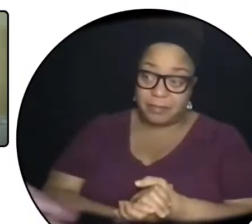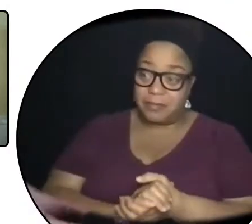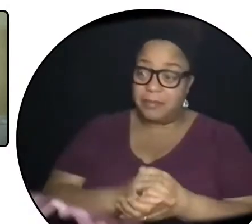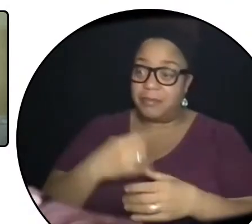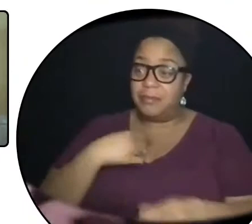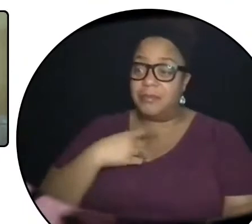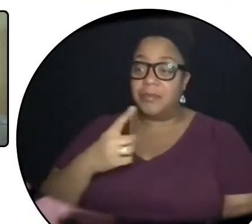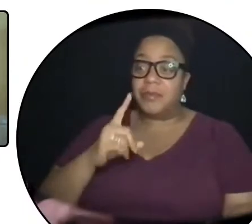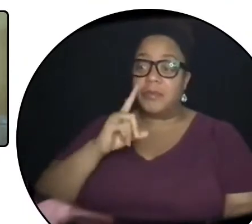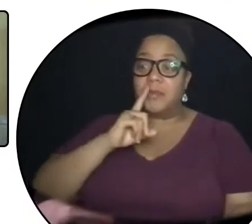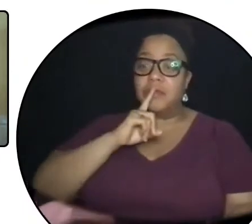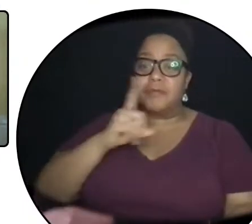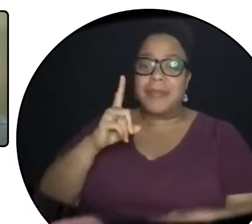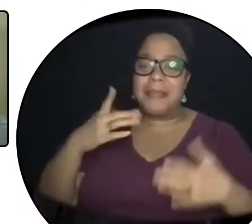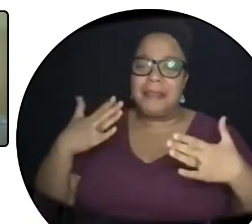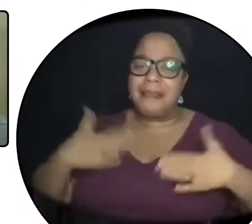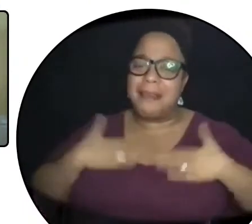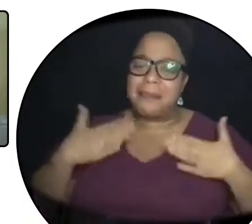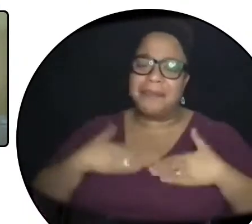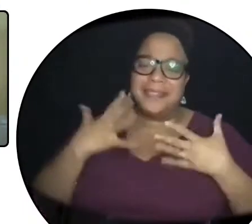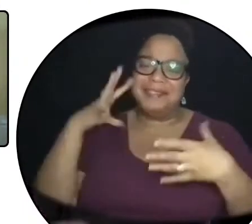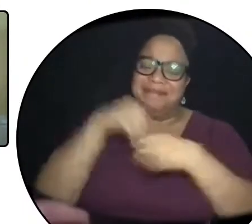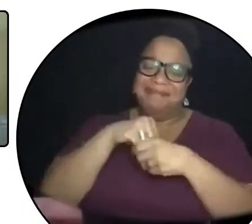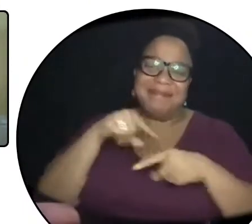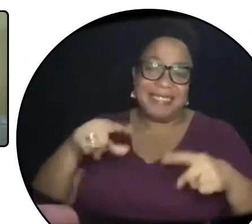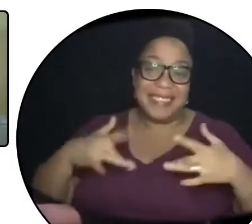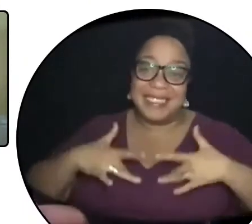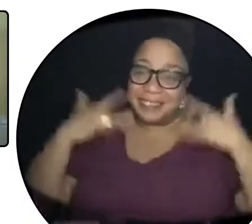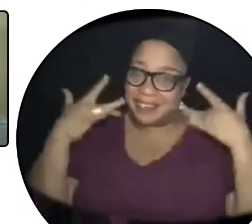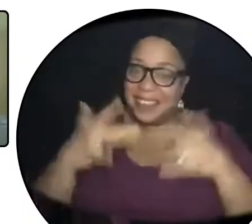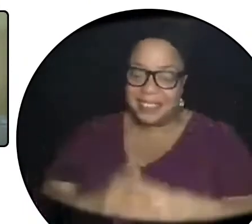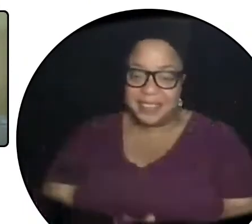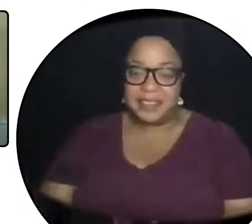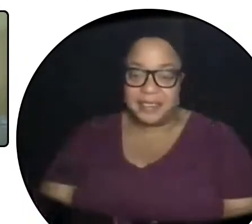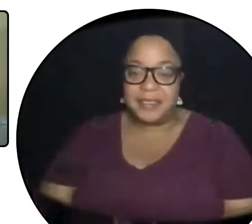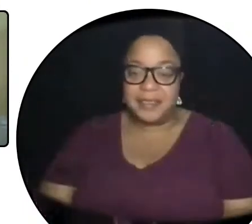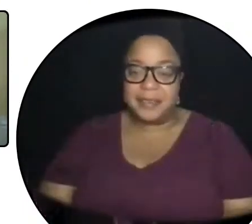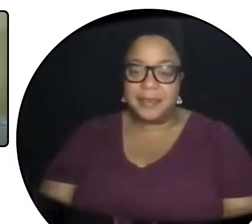Struggle. And I want to thank Lorgia especially for inviting me.